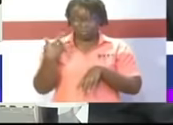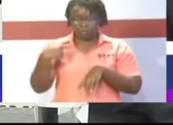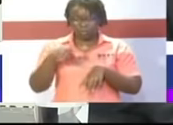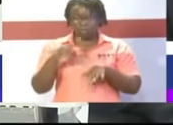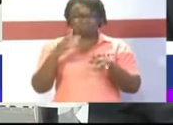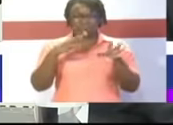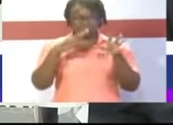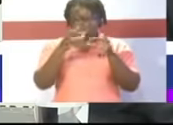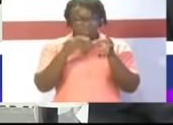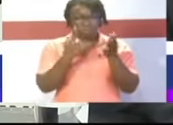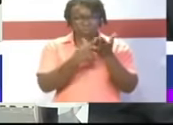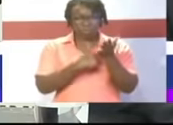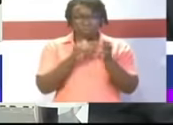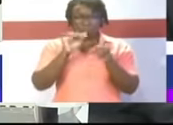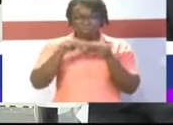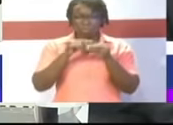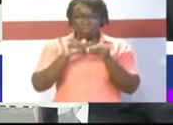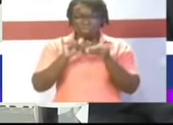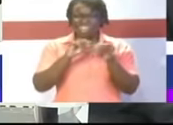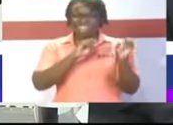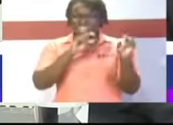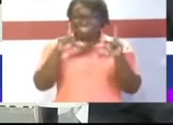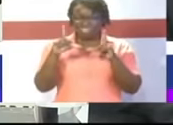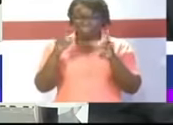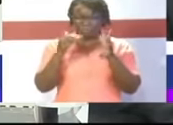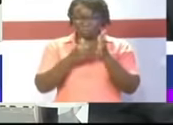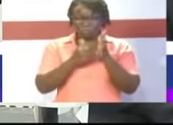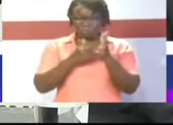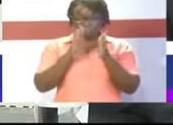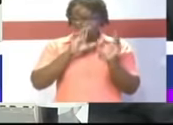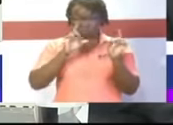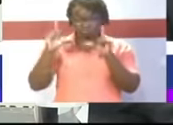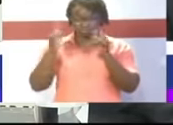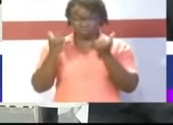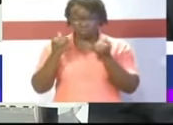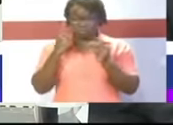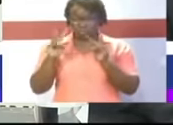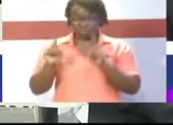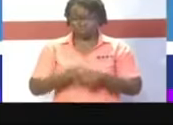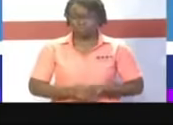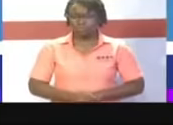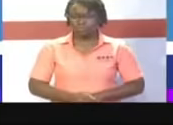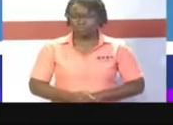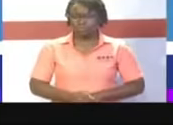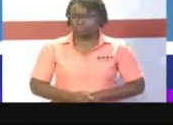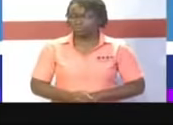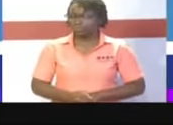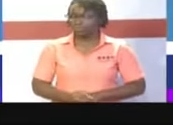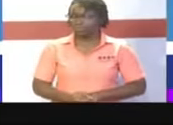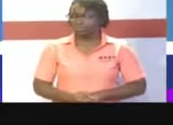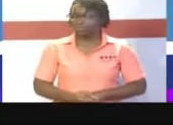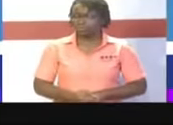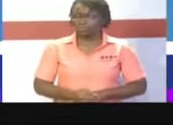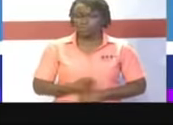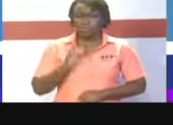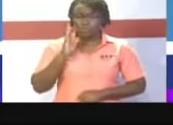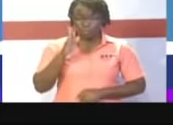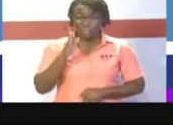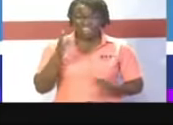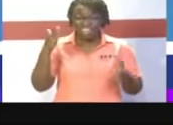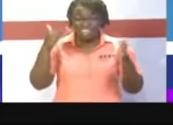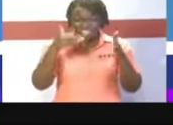will go through that slide deck again. So if we move directly into that slide deck, we will just repeat for the benefit